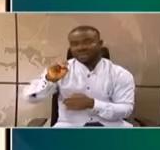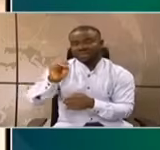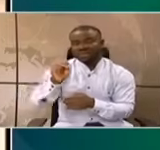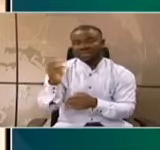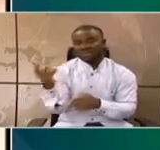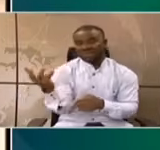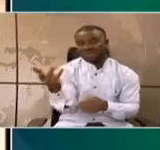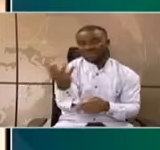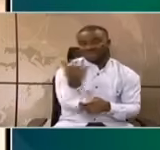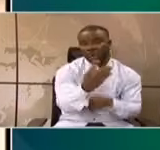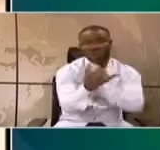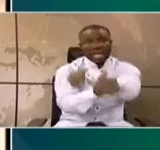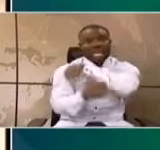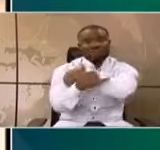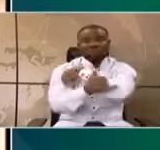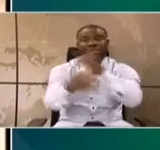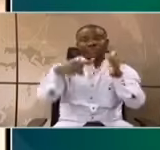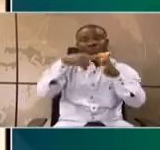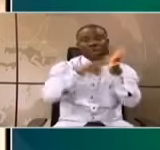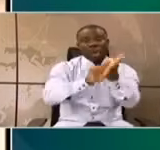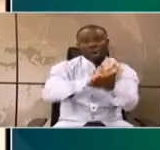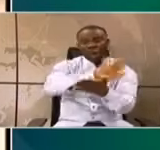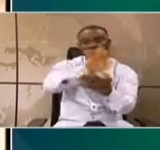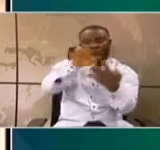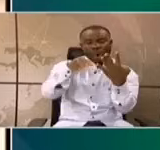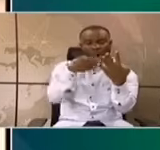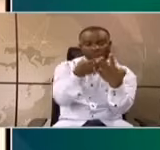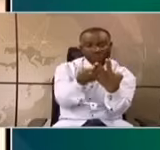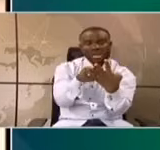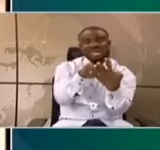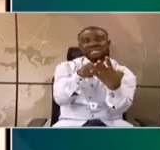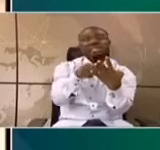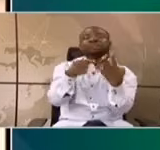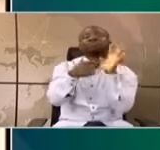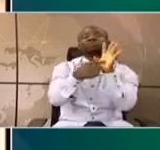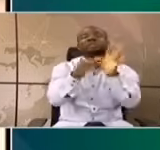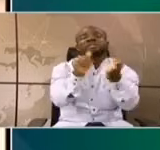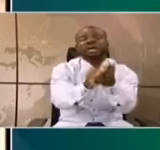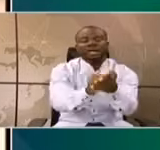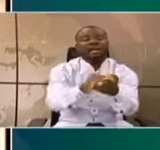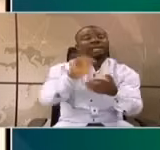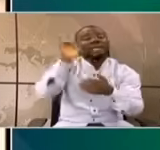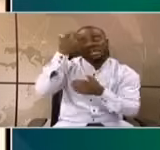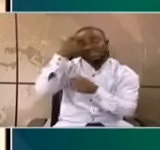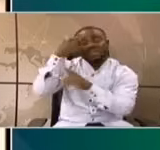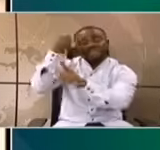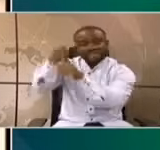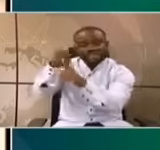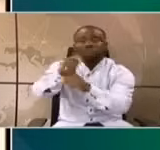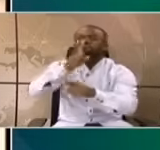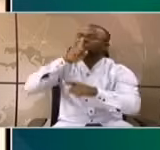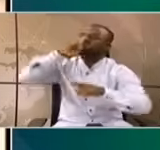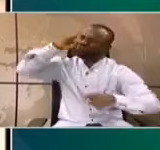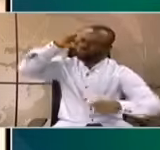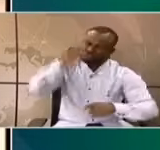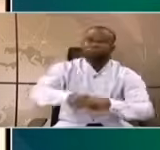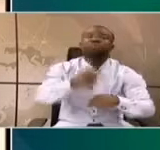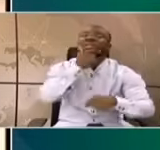Four reports in the HSA. Government is actively involved in